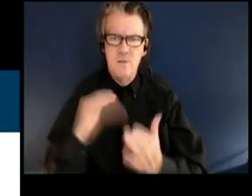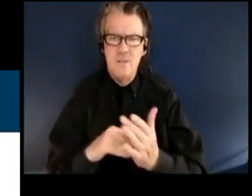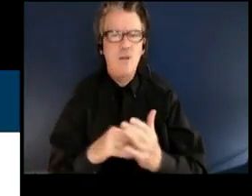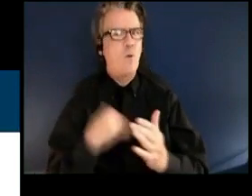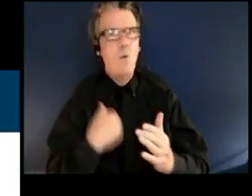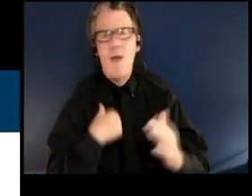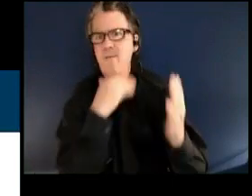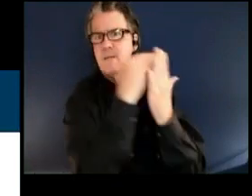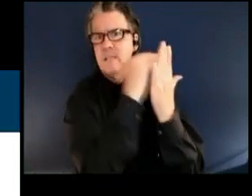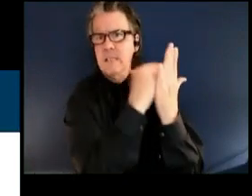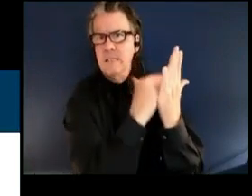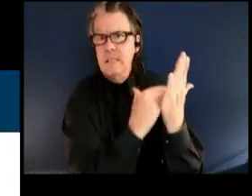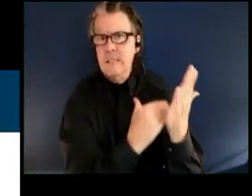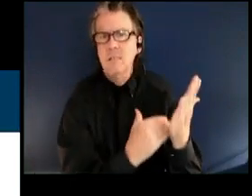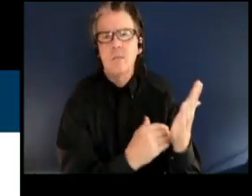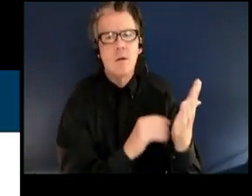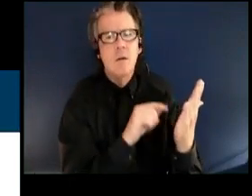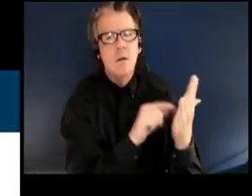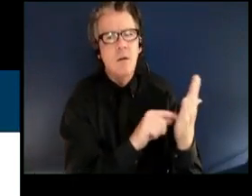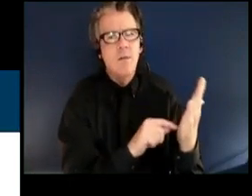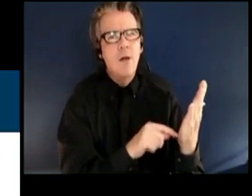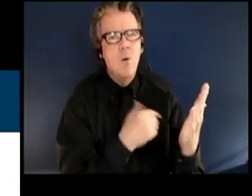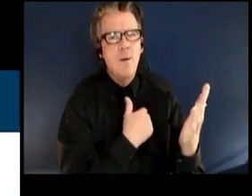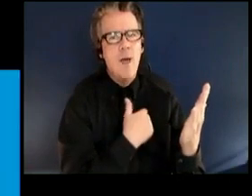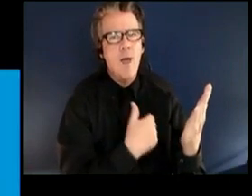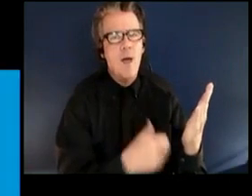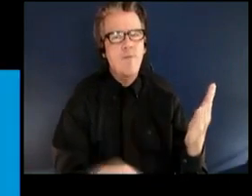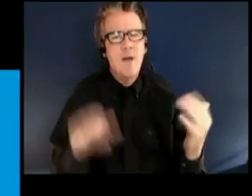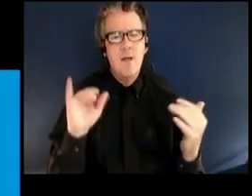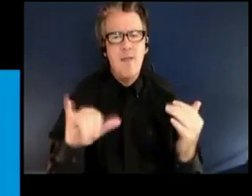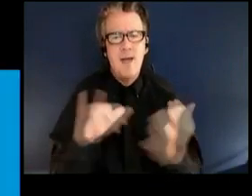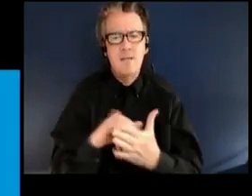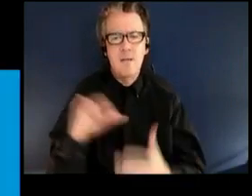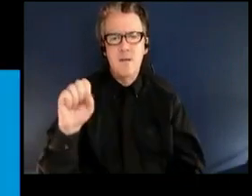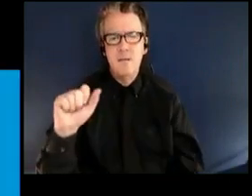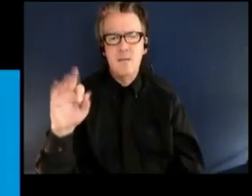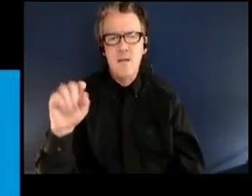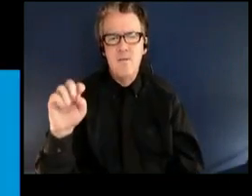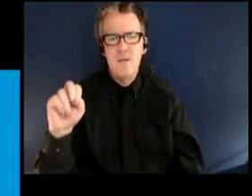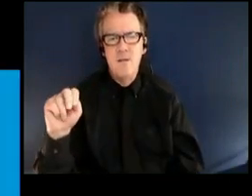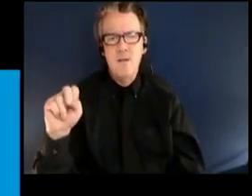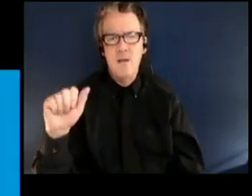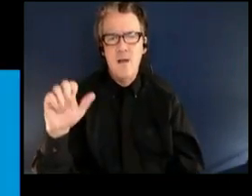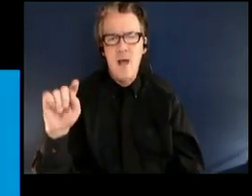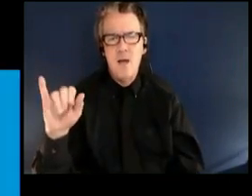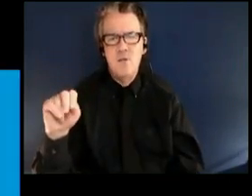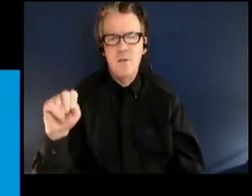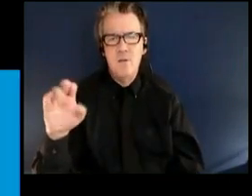safetyactioncenter.pge.com. And with that, thanks very much for joining us. Have a safe night.